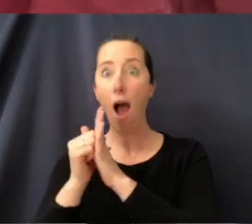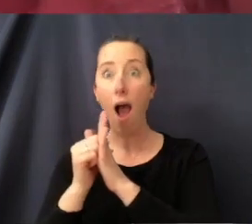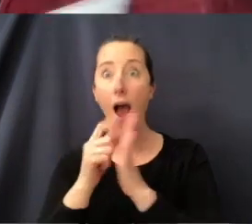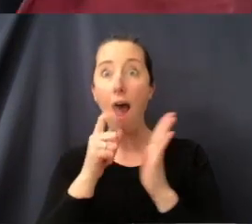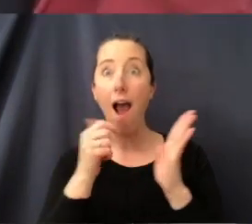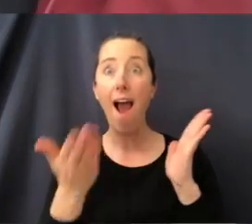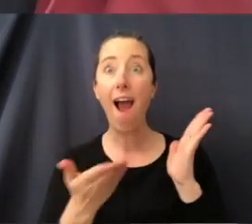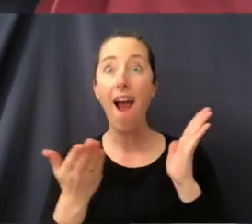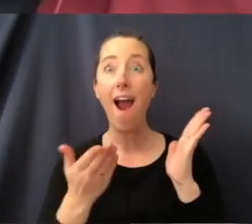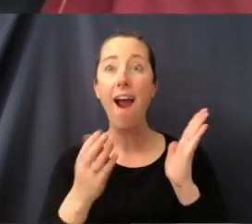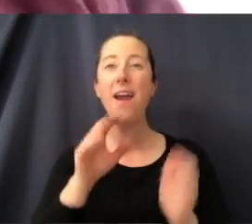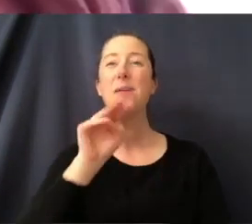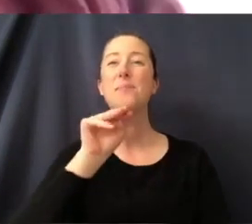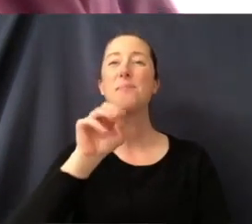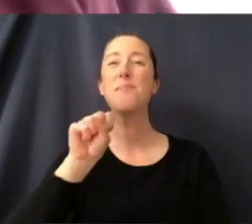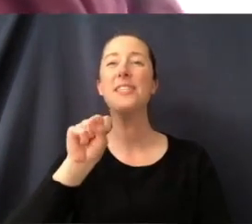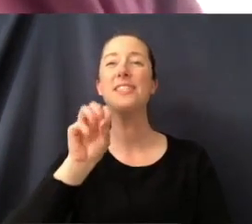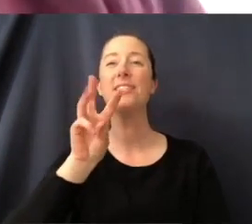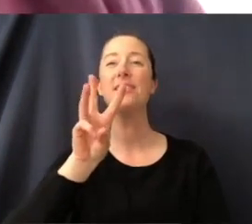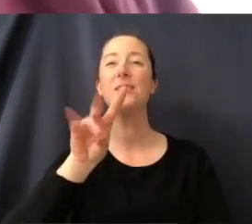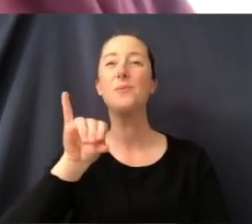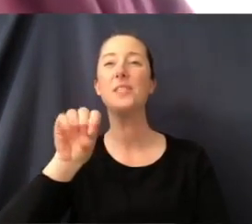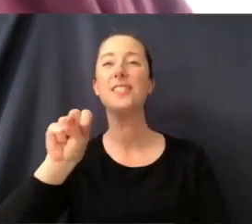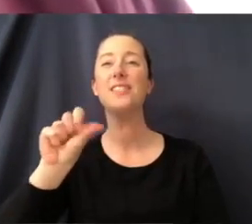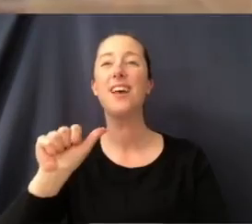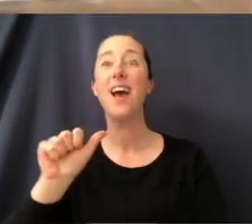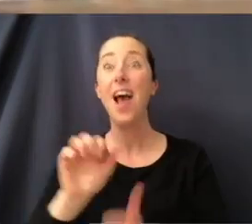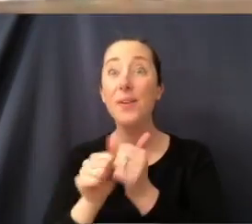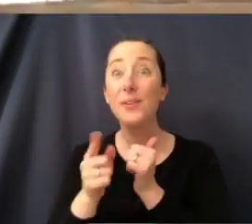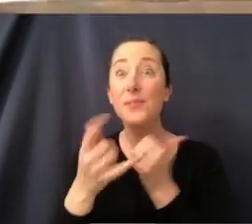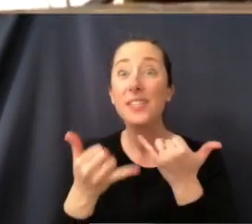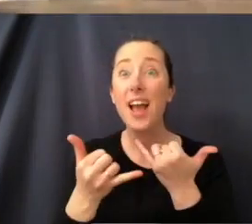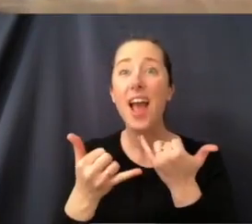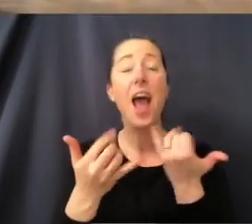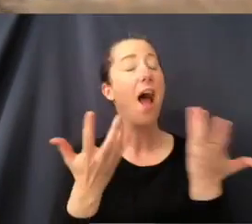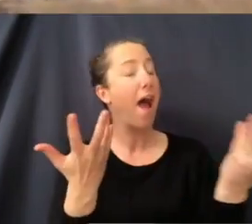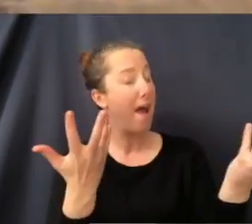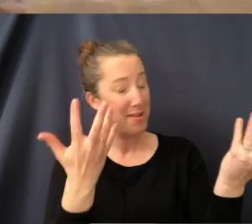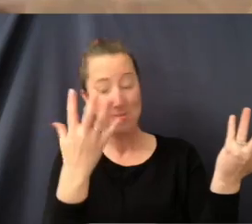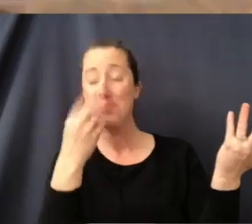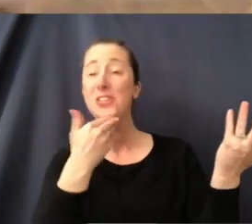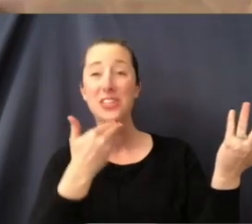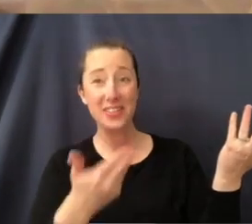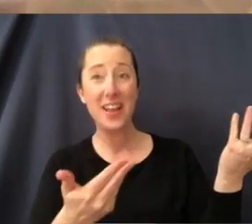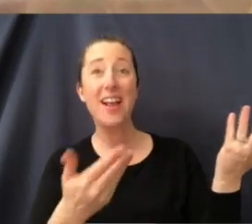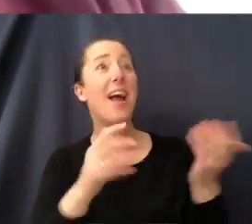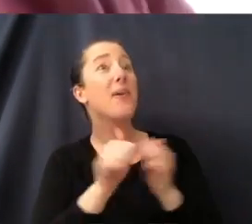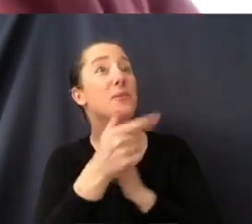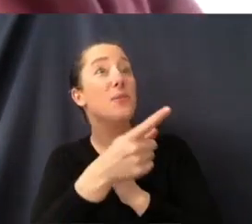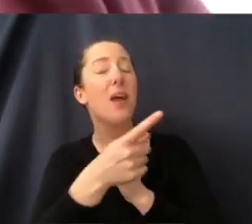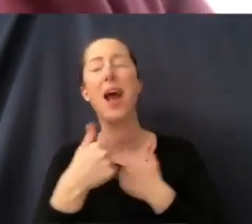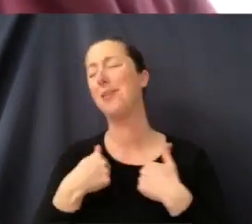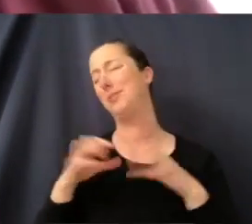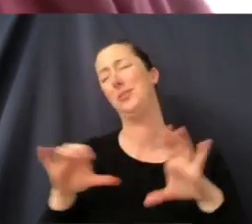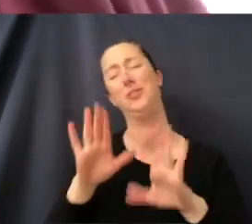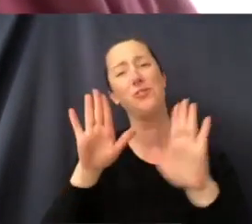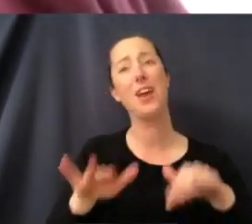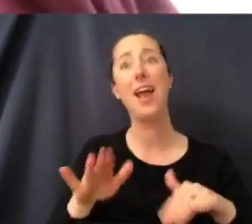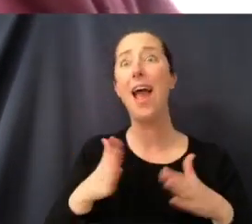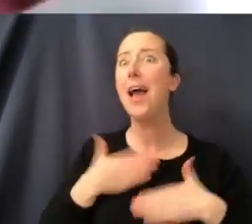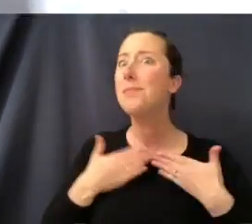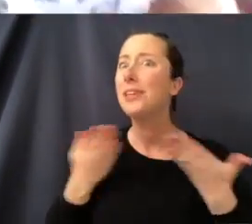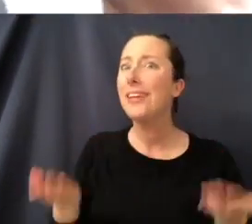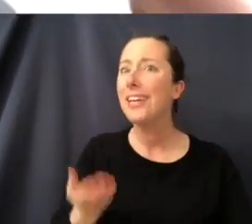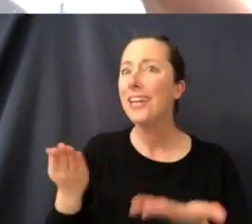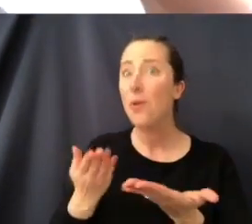here. It's Miss Wisa. How are you today? I'm doing pretty well. How are you doing? I'm doing great. I'm so glad you're here. Would